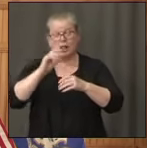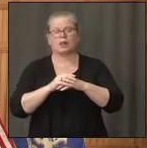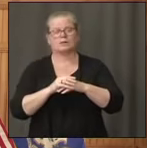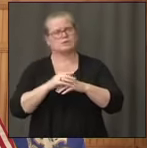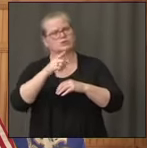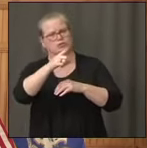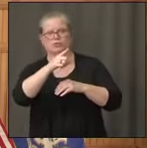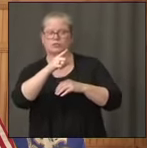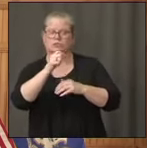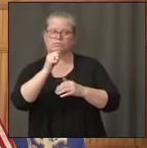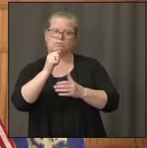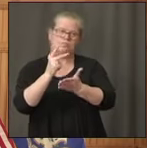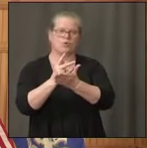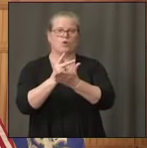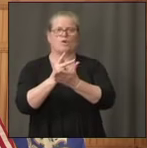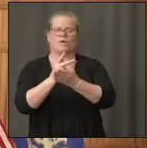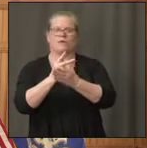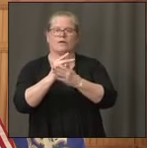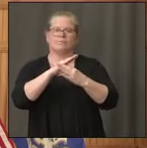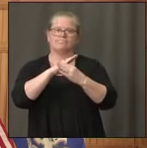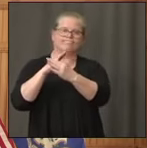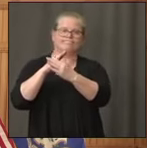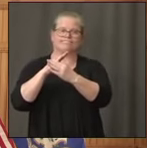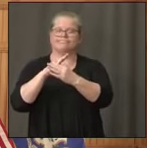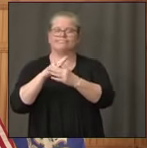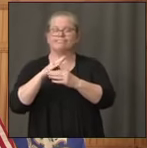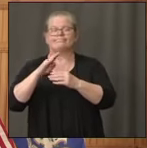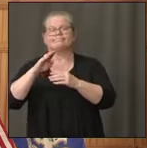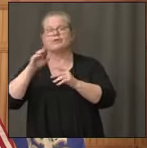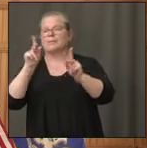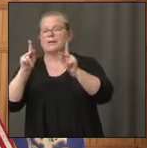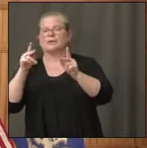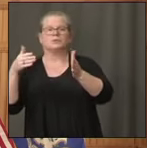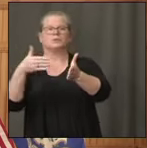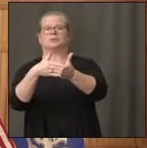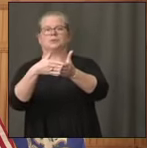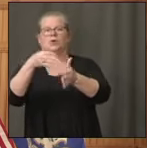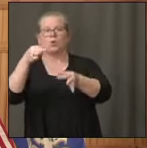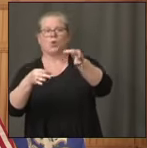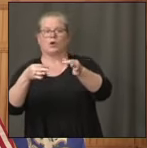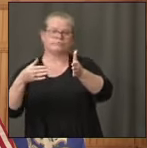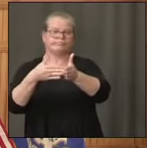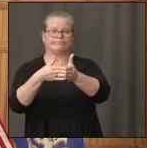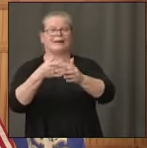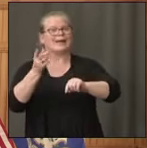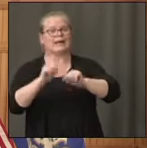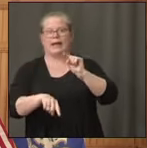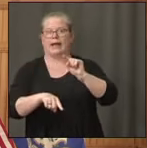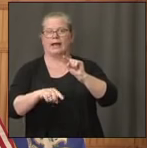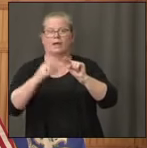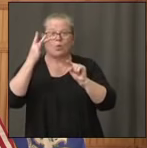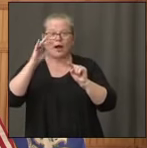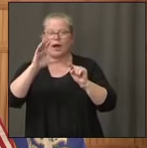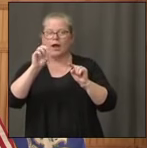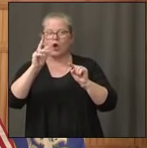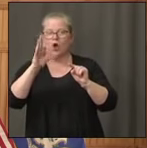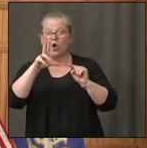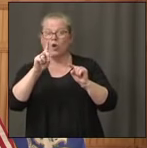lawsuits related to COVID. Is there a chance that you might do another executive order to